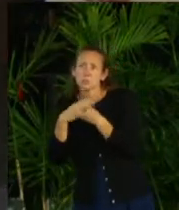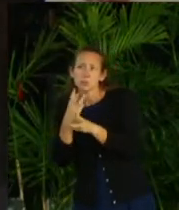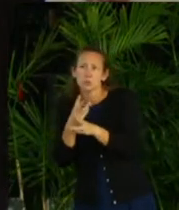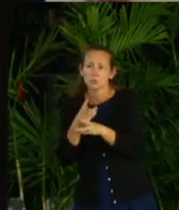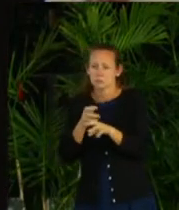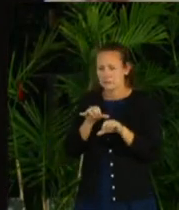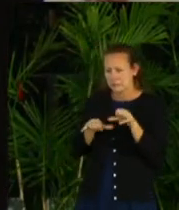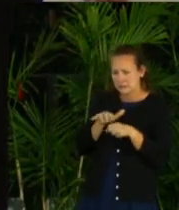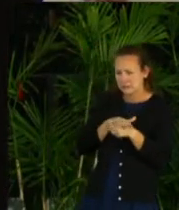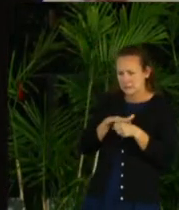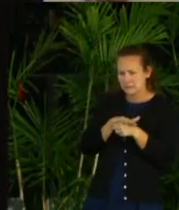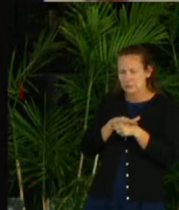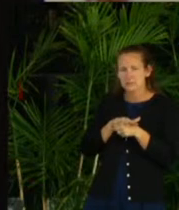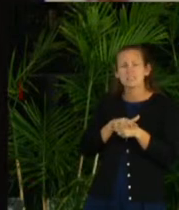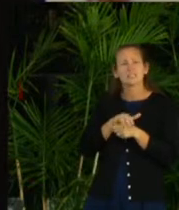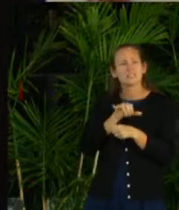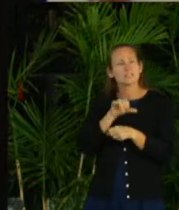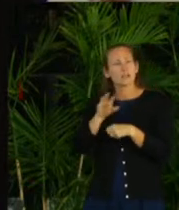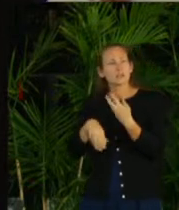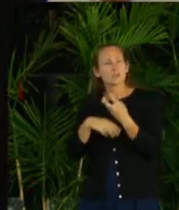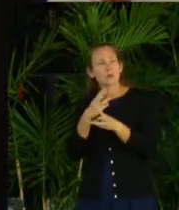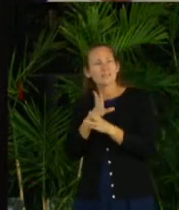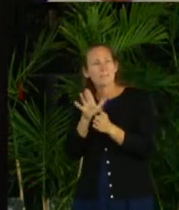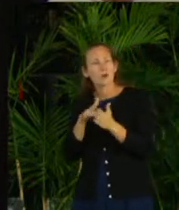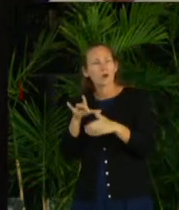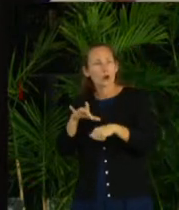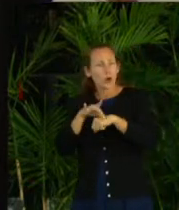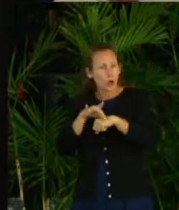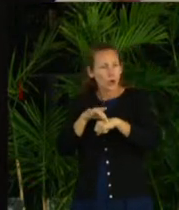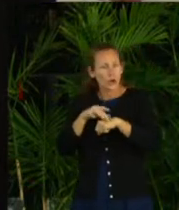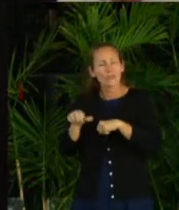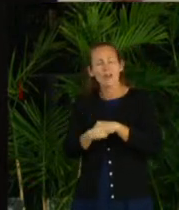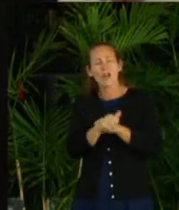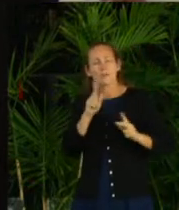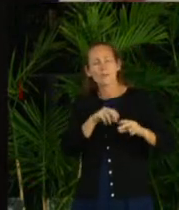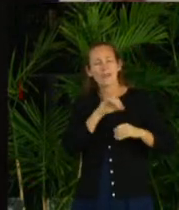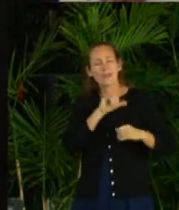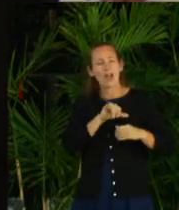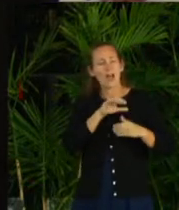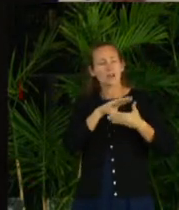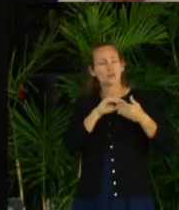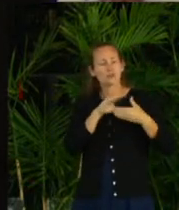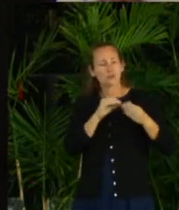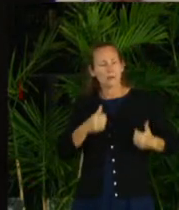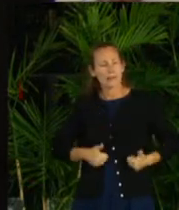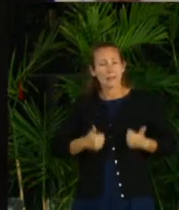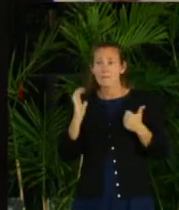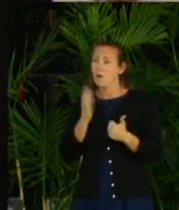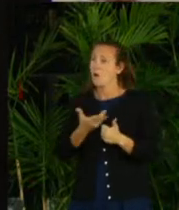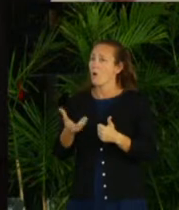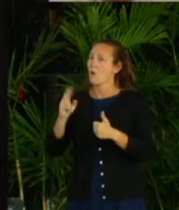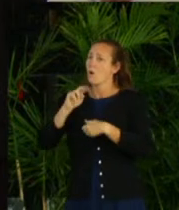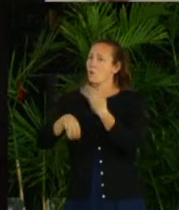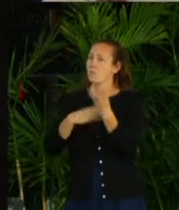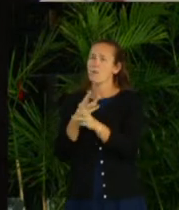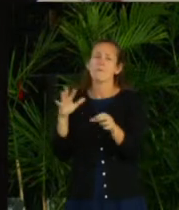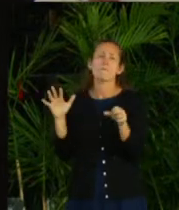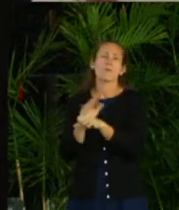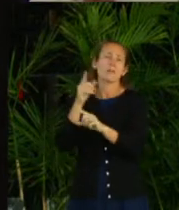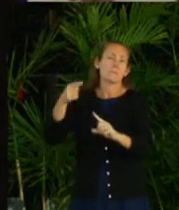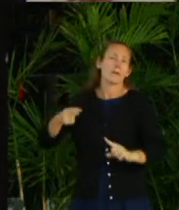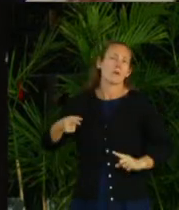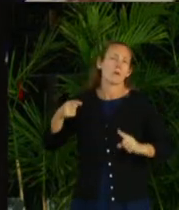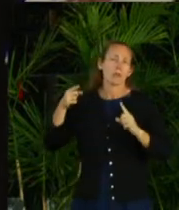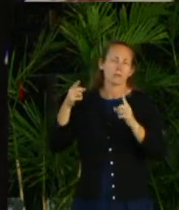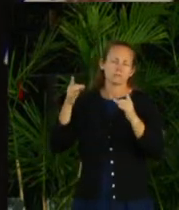the world of Middle-earth that Merry and the other hobbits inhabit, our own world is full of peril, and in it, too, there are many dark